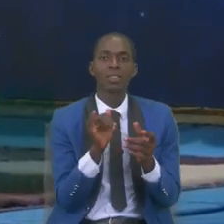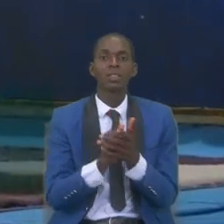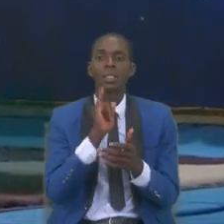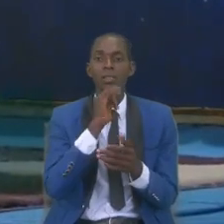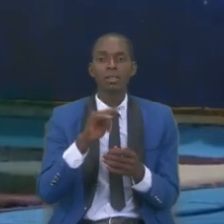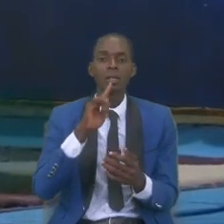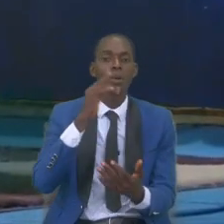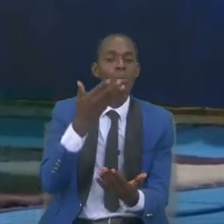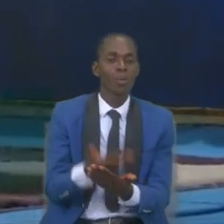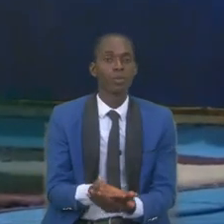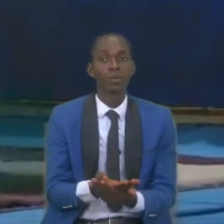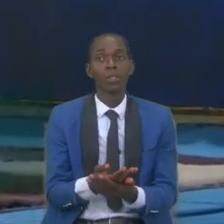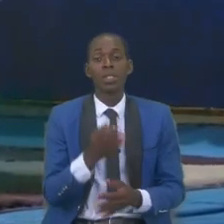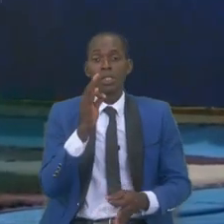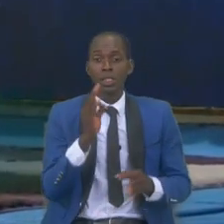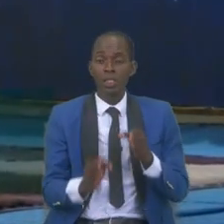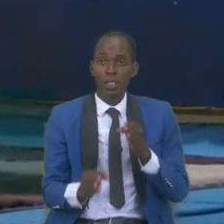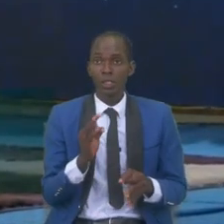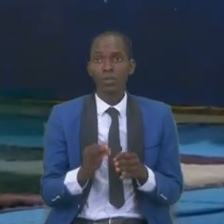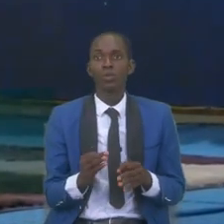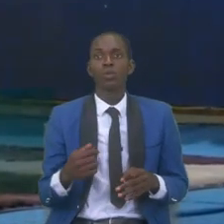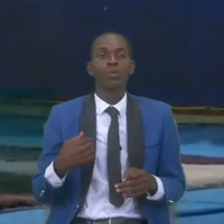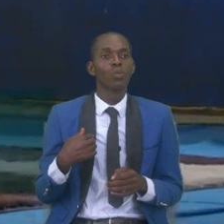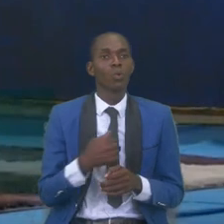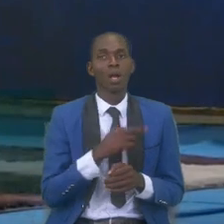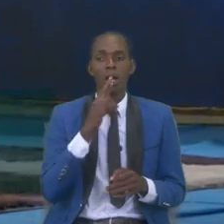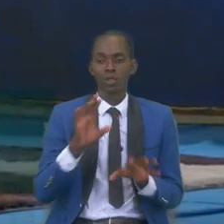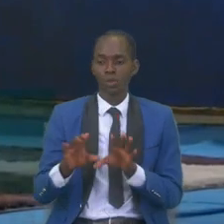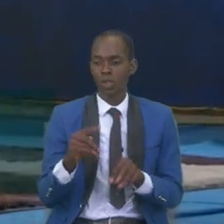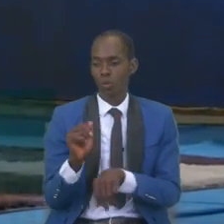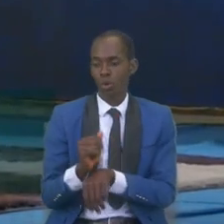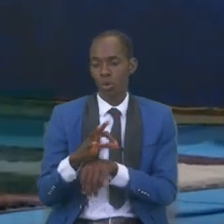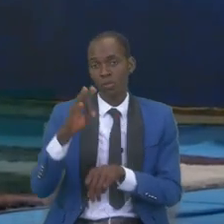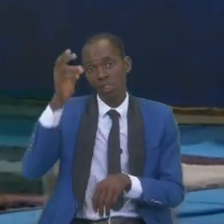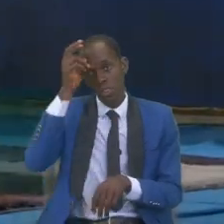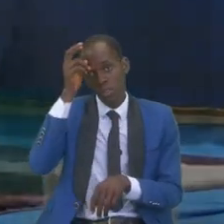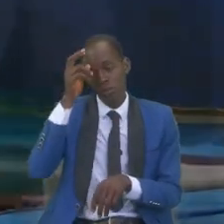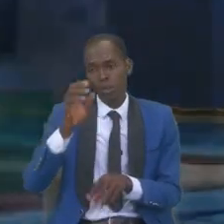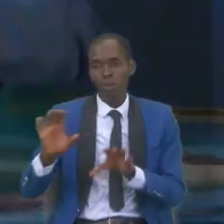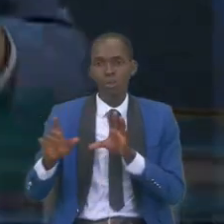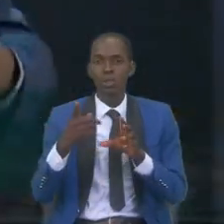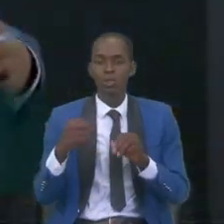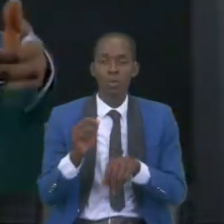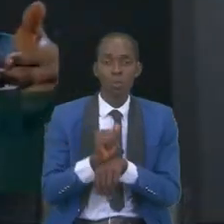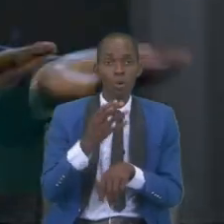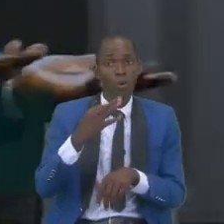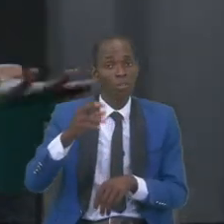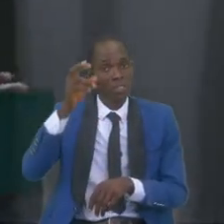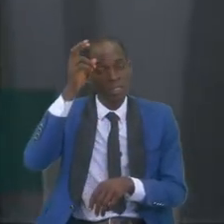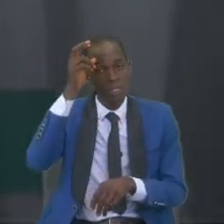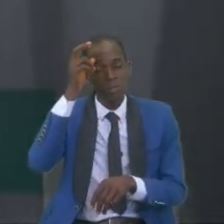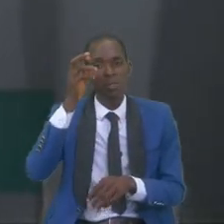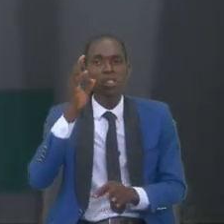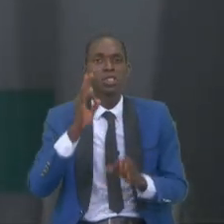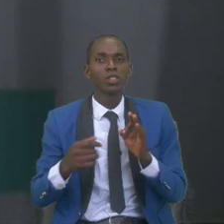If we're doing the deeds of the devil, if we're walking the works of the devil, if we're